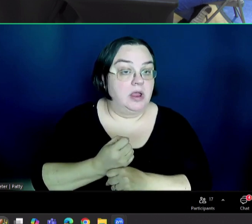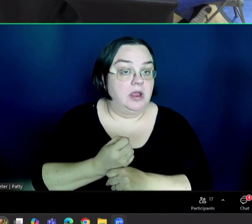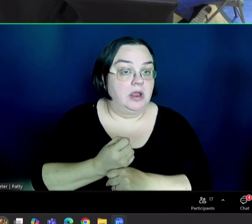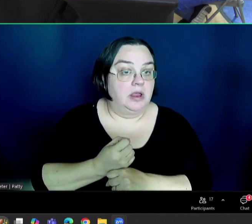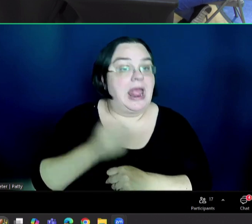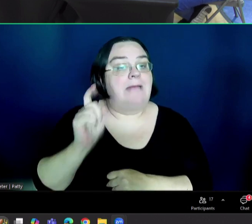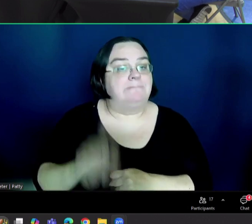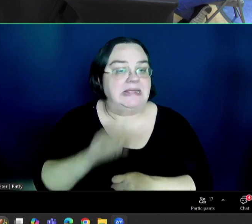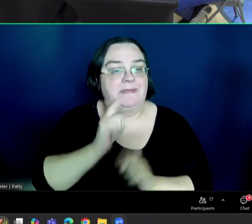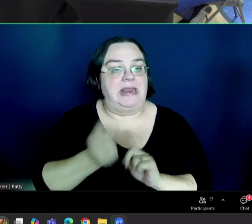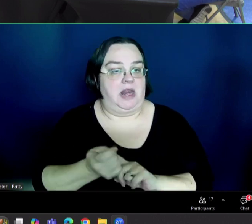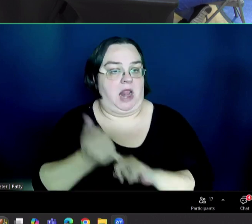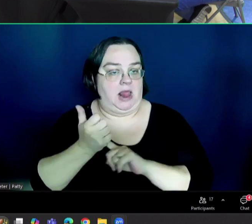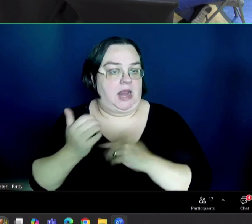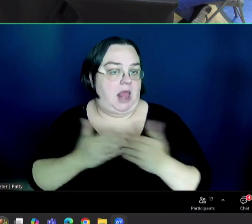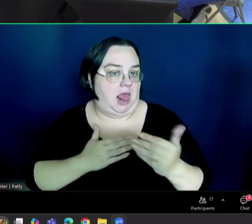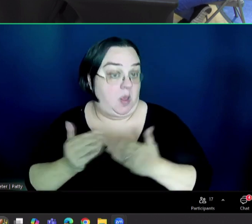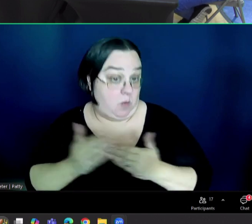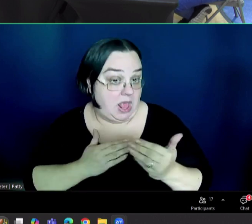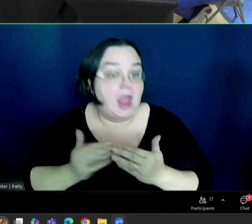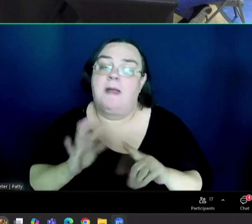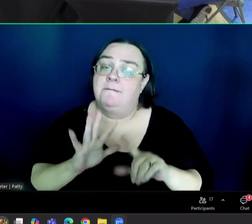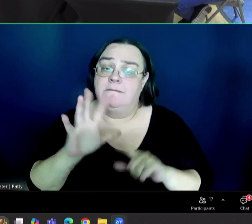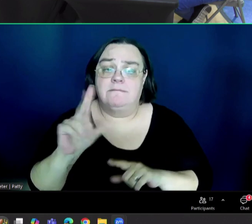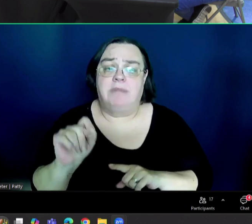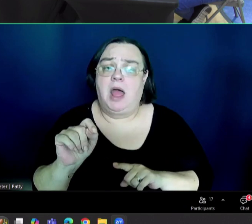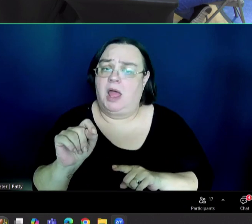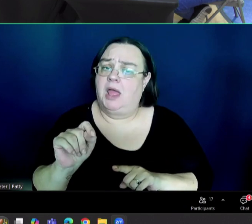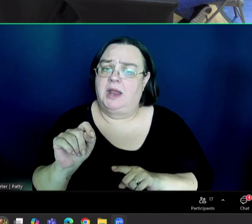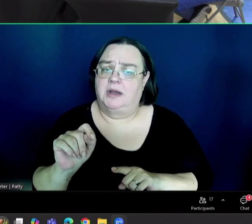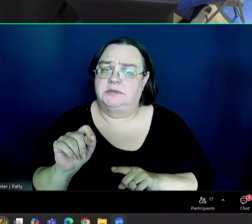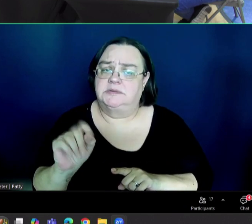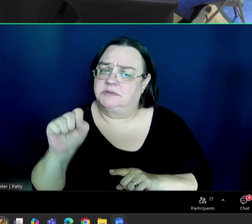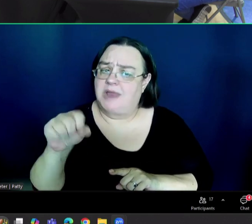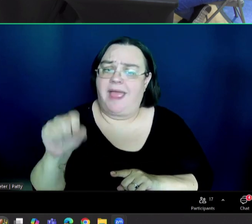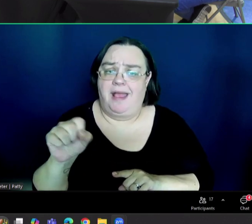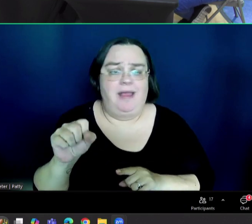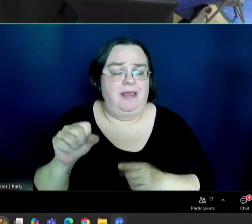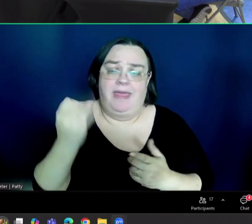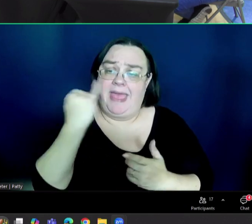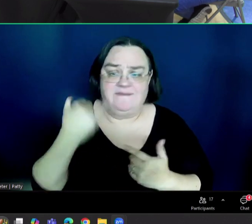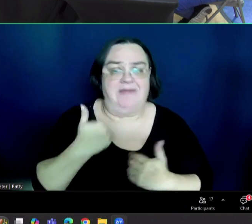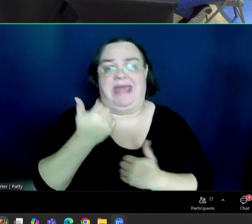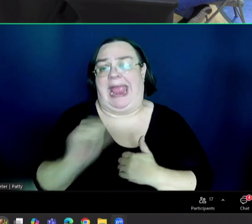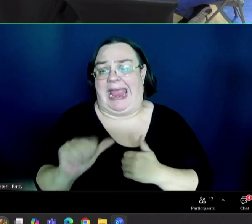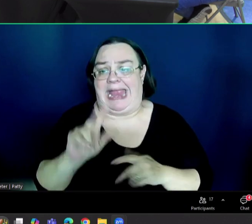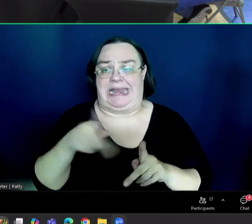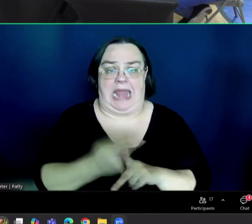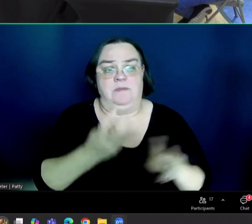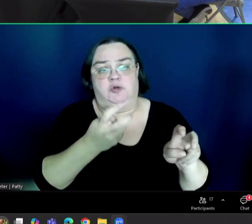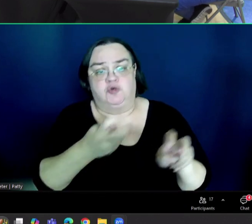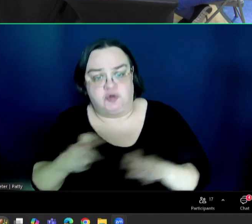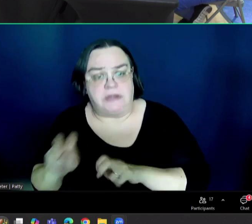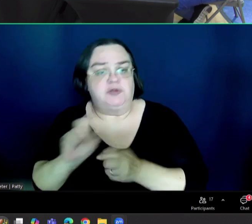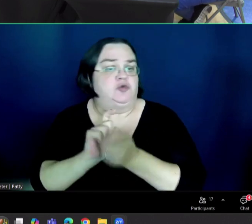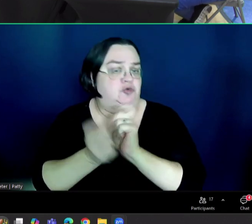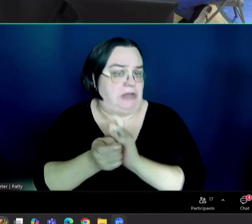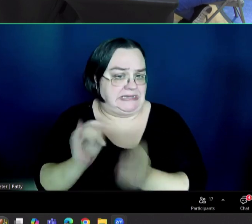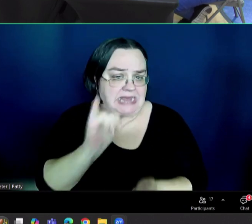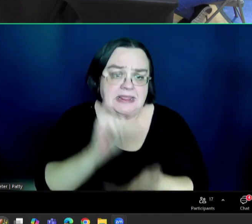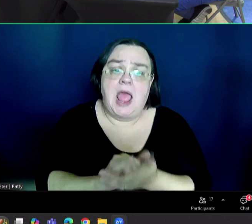deleted anyway. But certainly, if there was any kind of a transition like that, we would certainly make sure